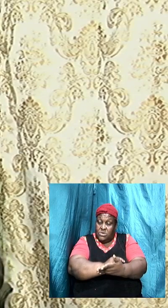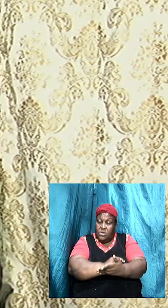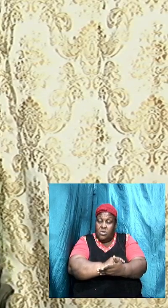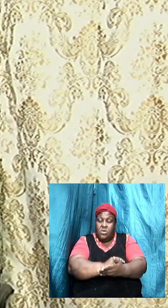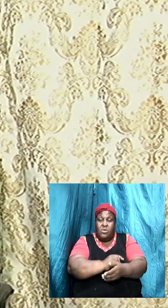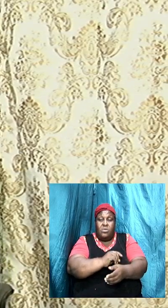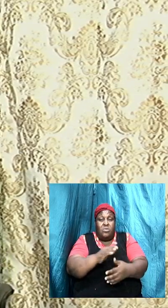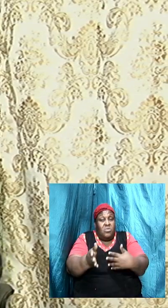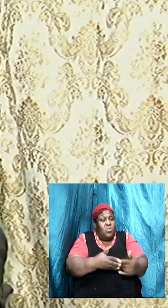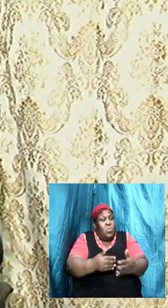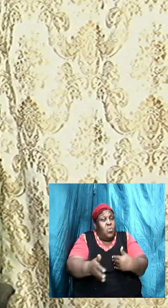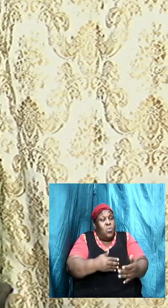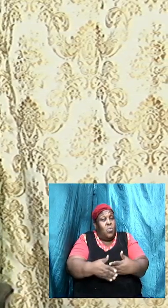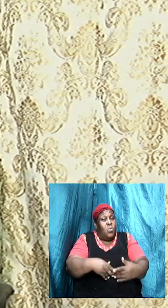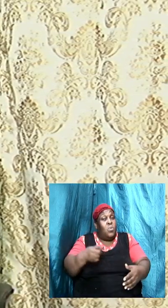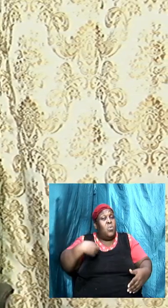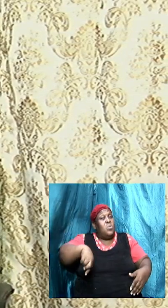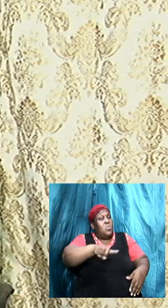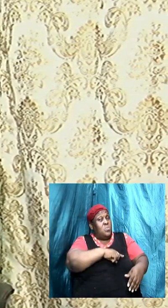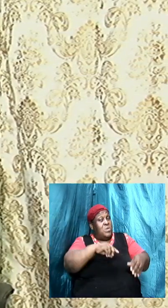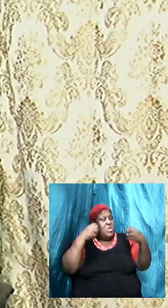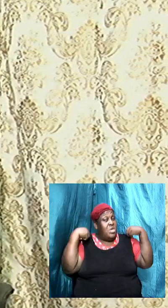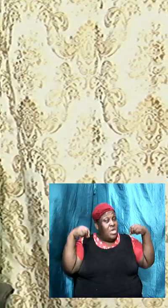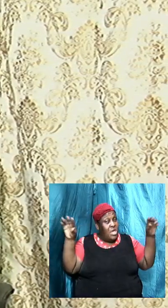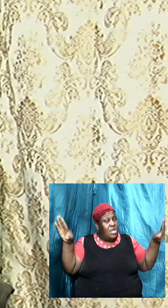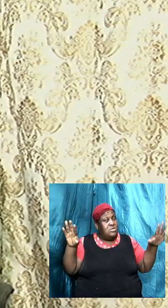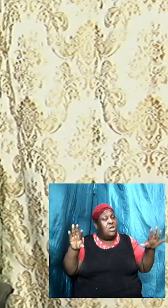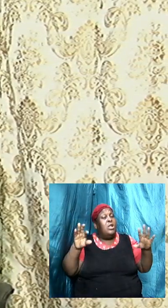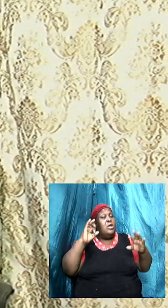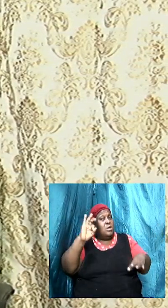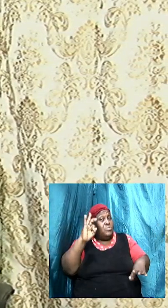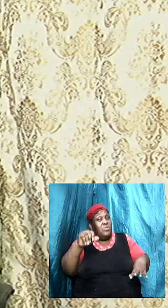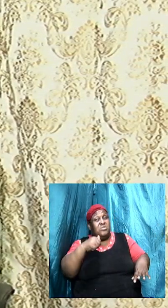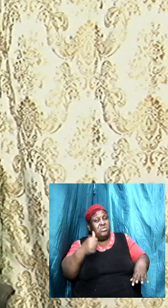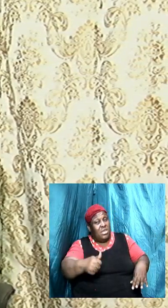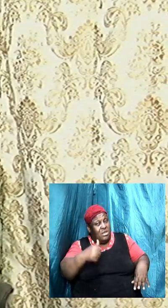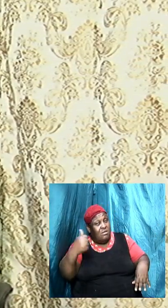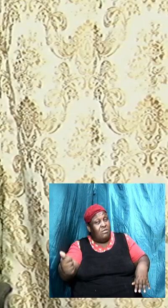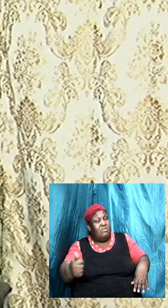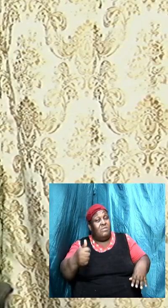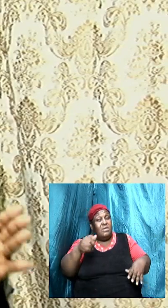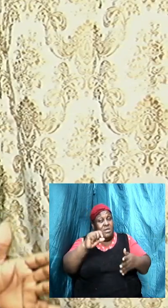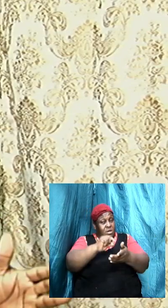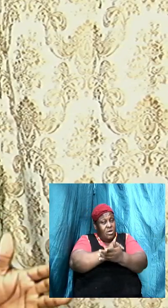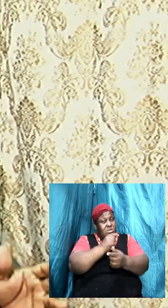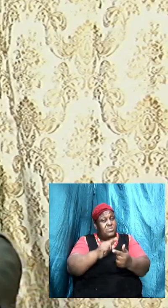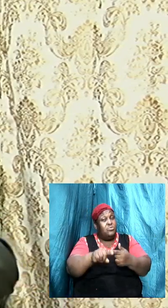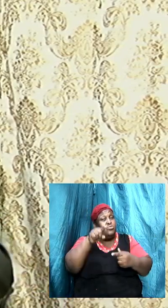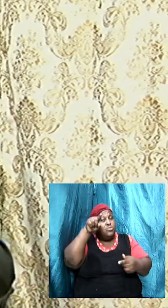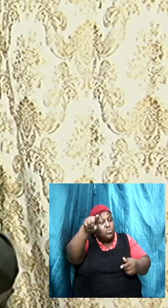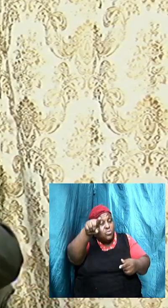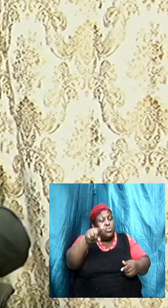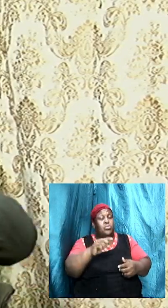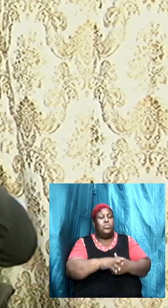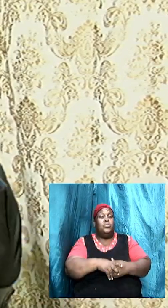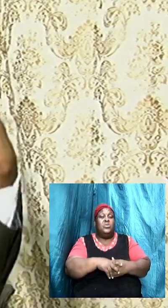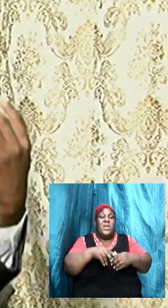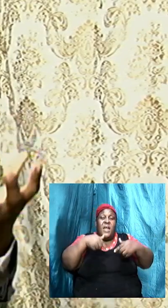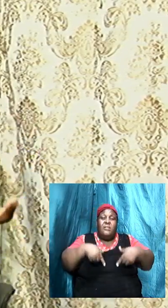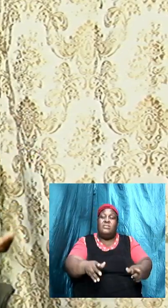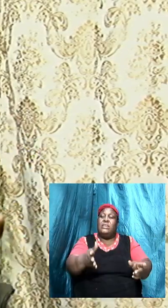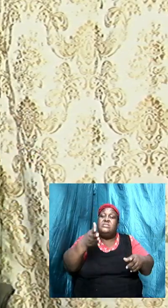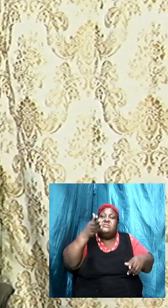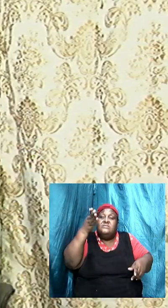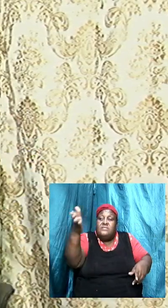Though we are an angel, preach any other gospel to you, because if you understand the gospel, you will know that the gospel is really a part of the